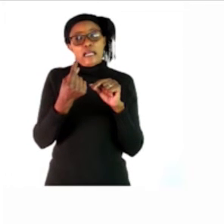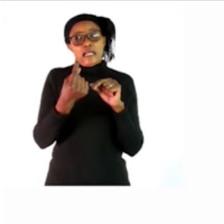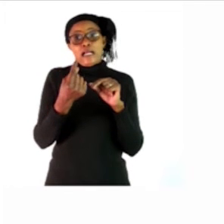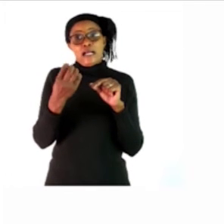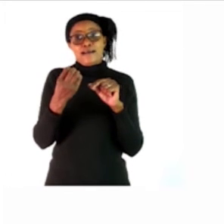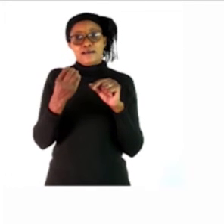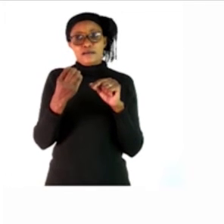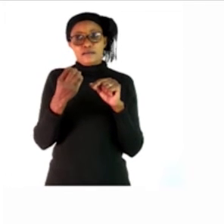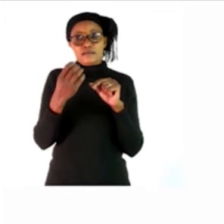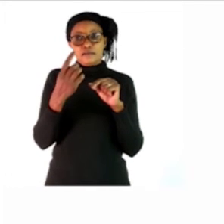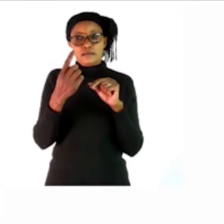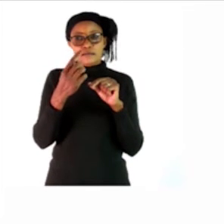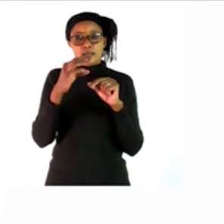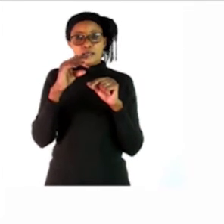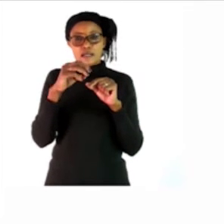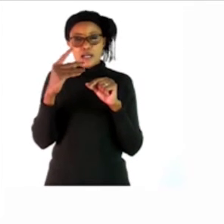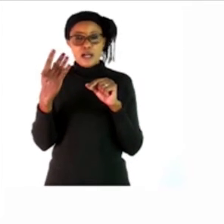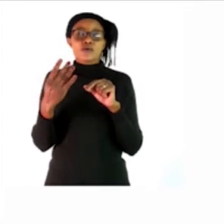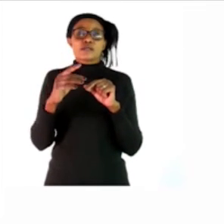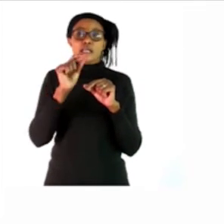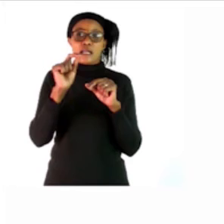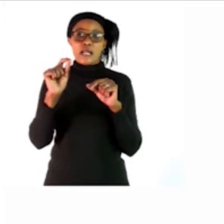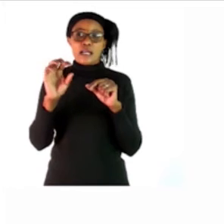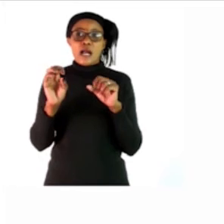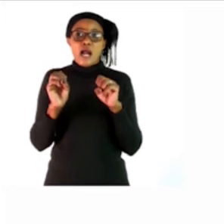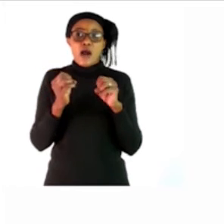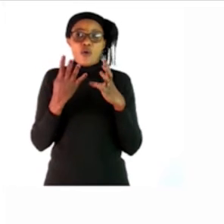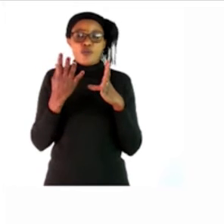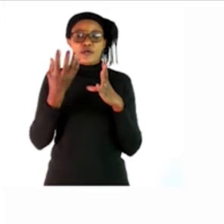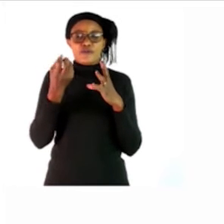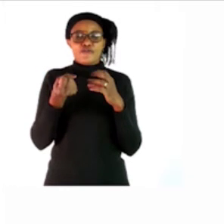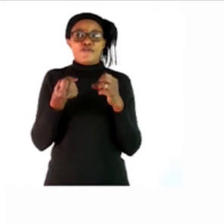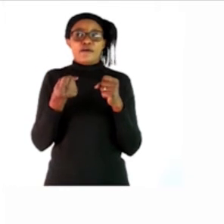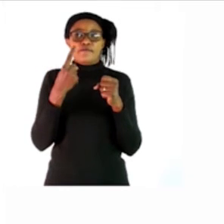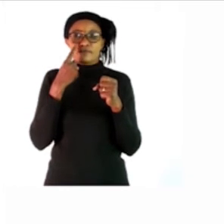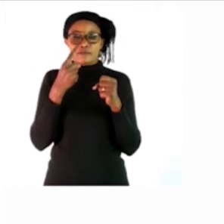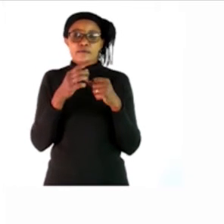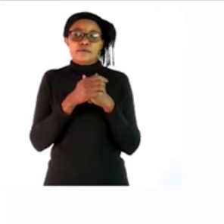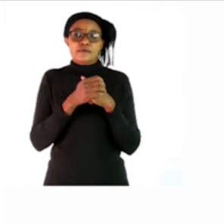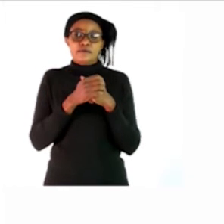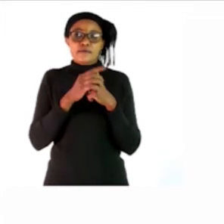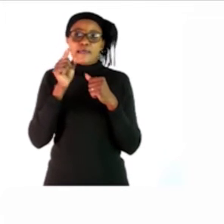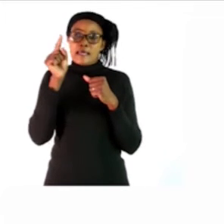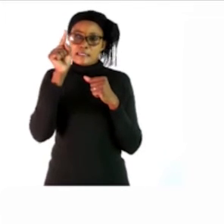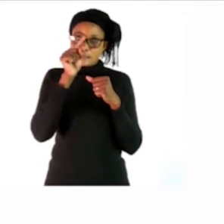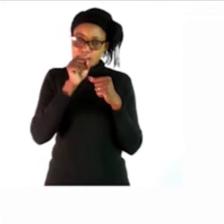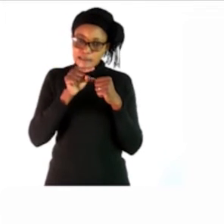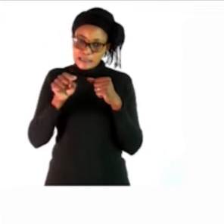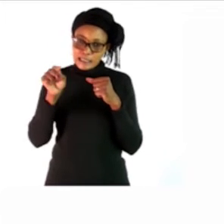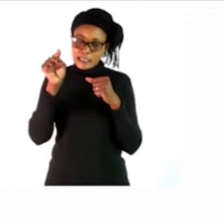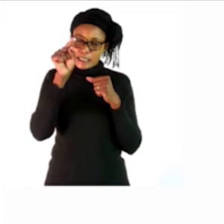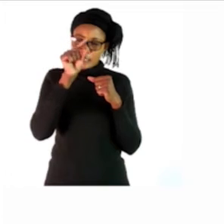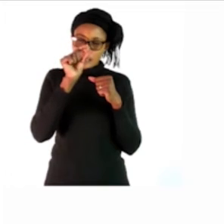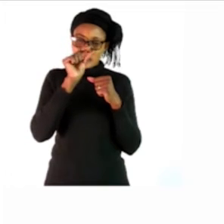and write how many you found. Circle the word you found the most.